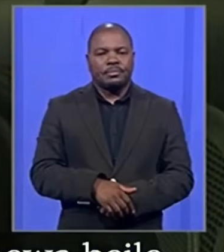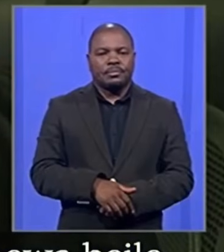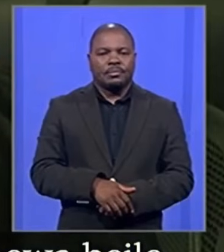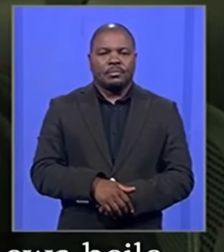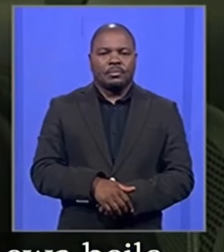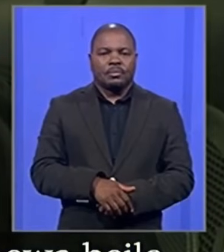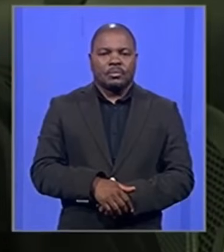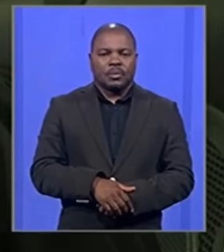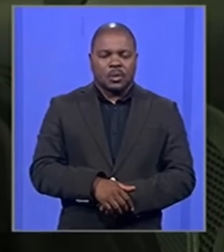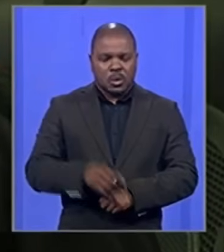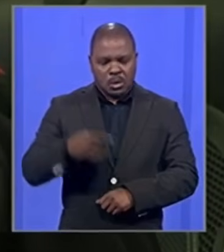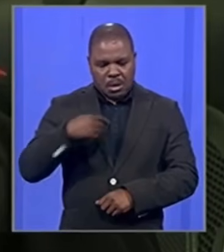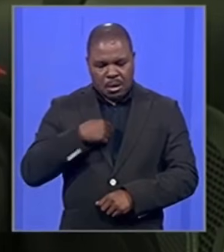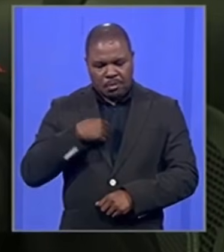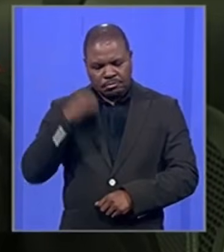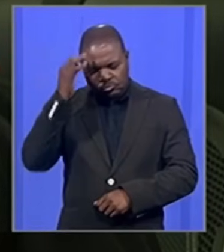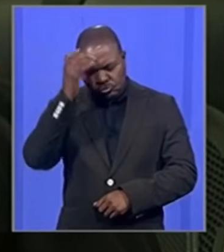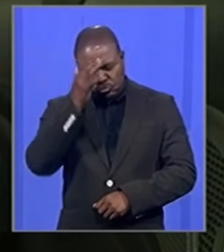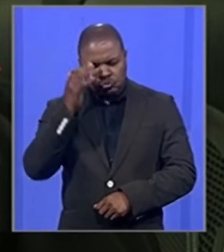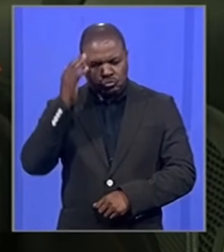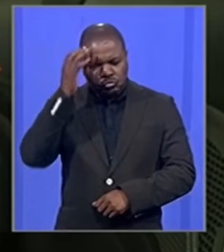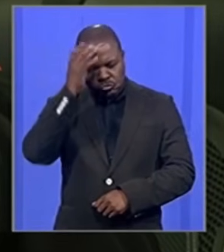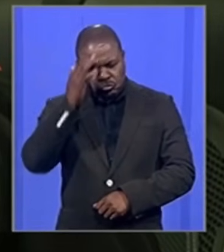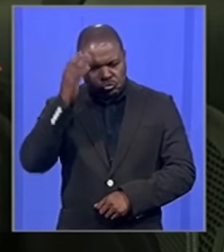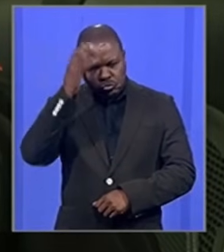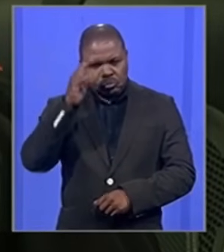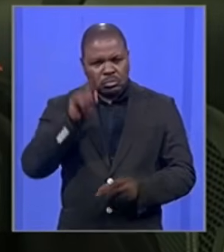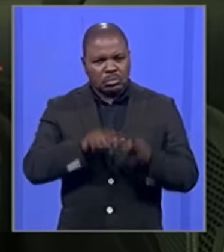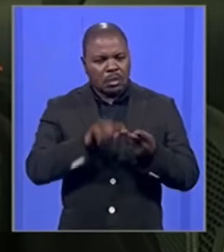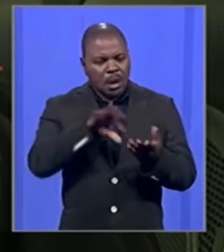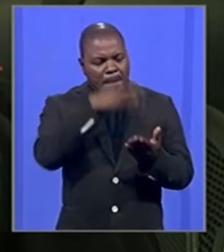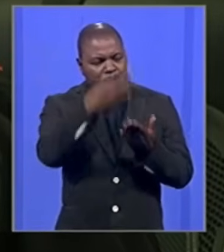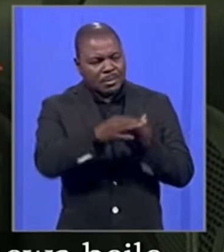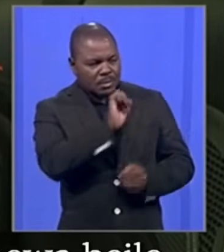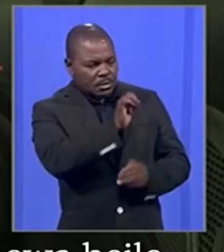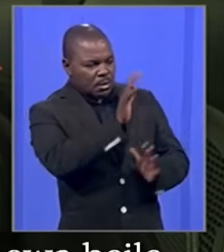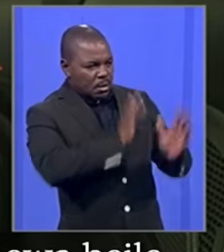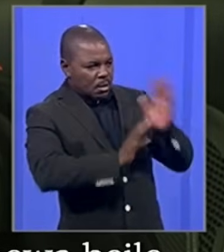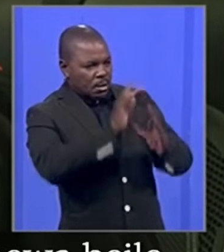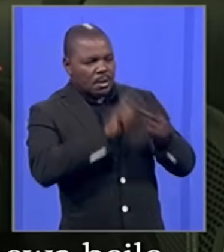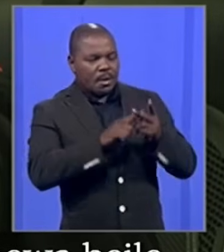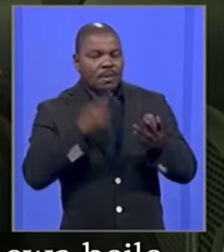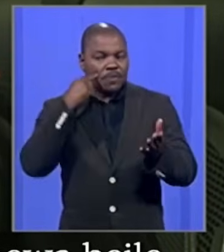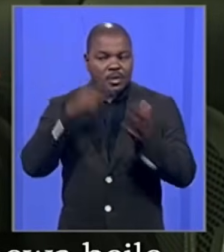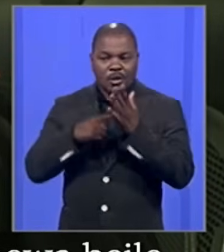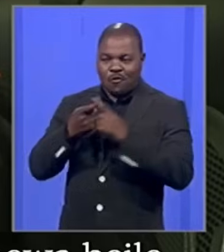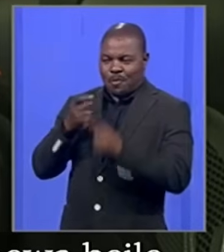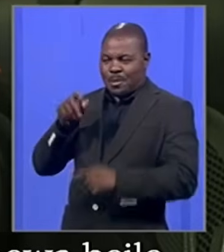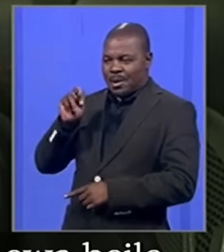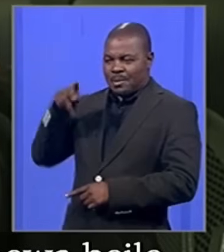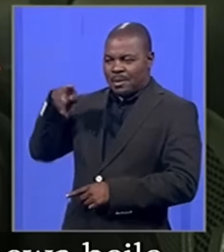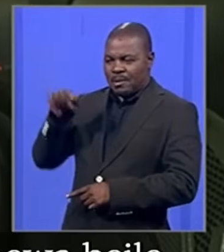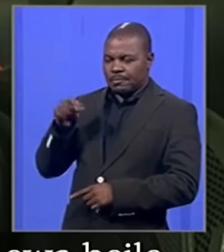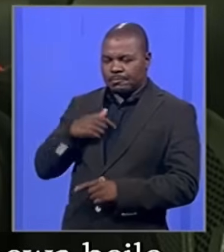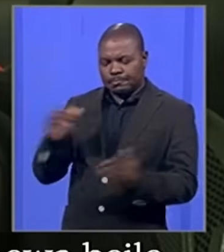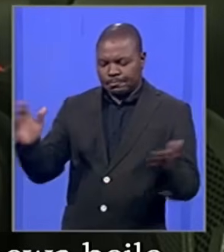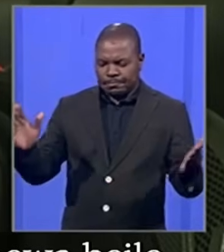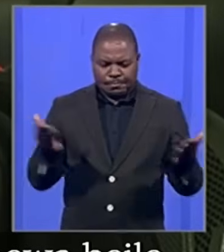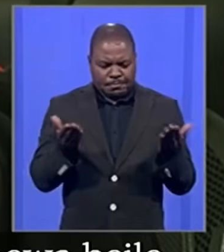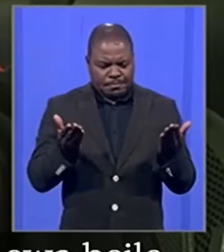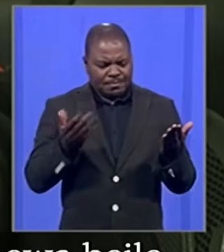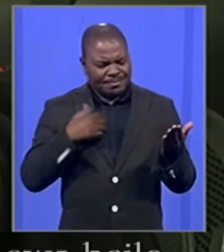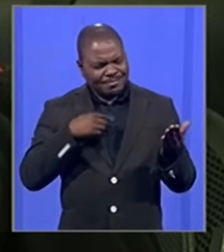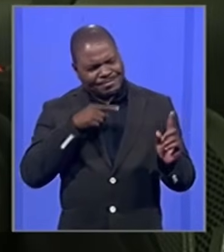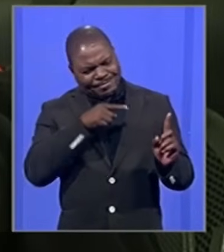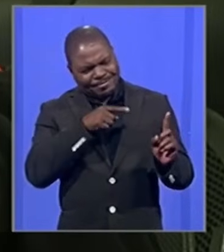After thorough consideration, taking into account the applicant's version and the evidence tendered by the state, the court finds that the applicant has